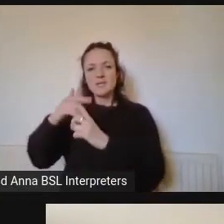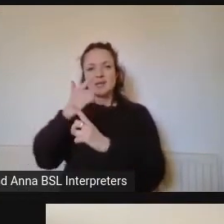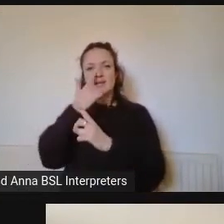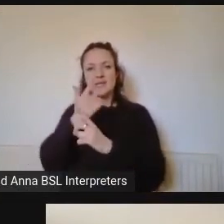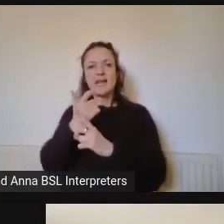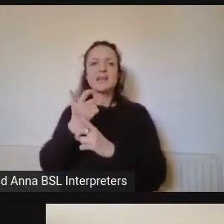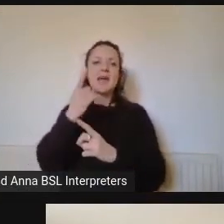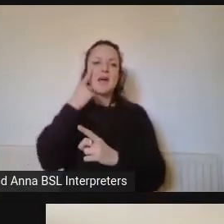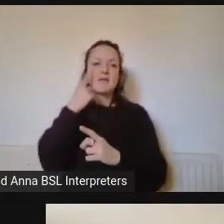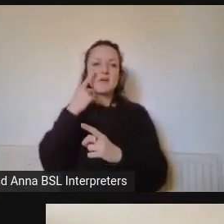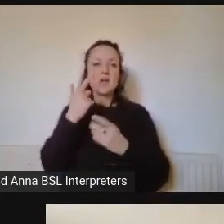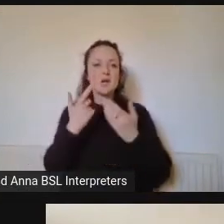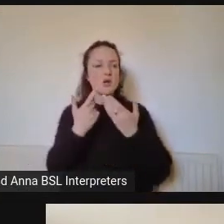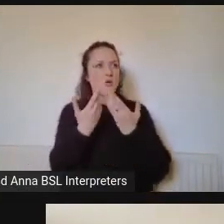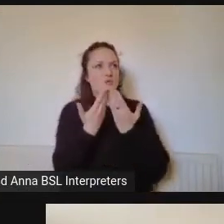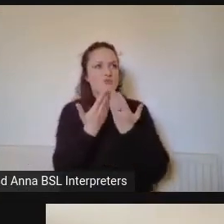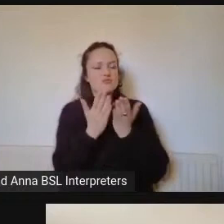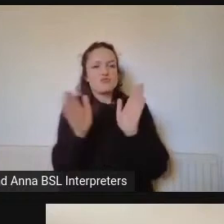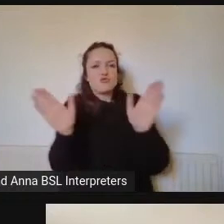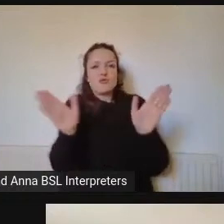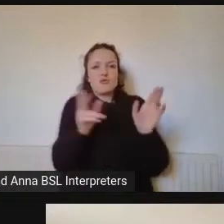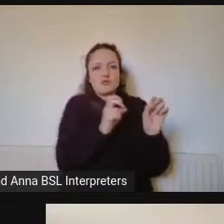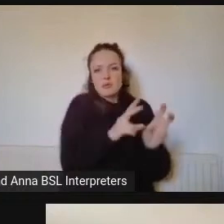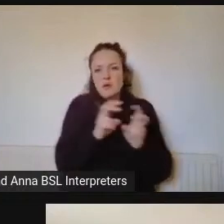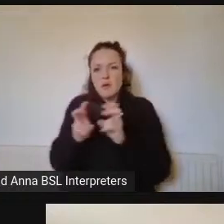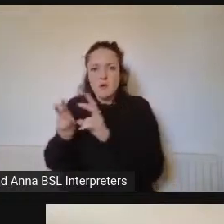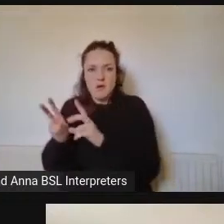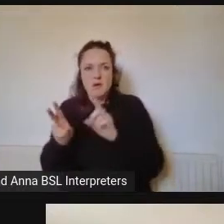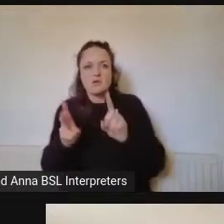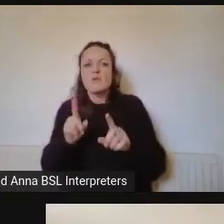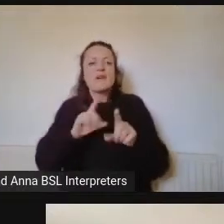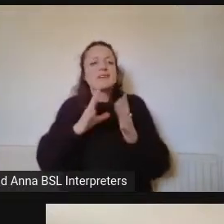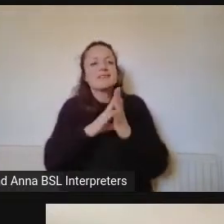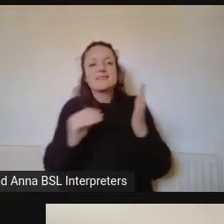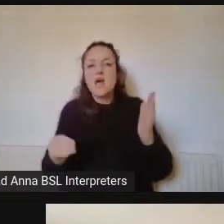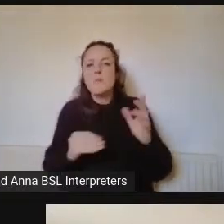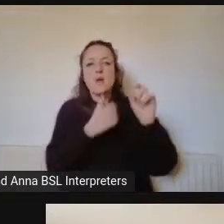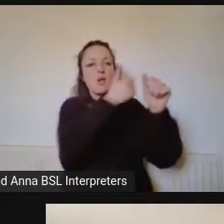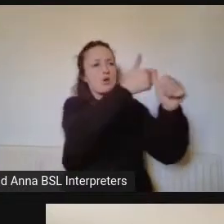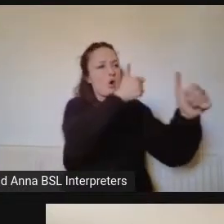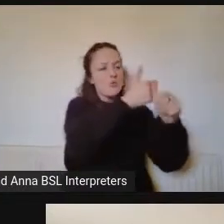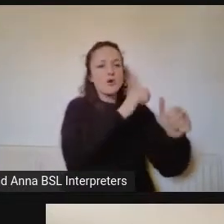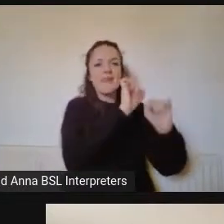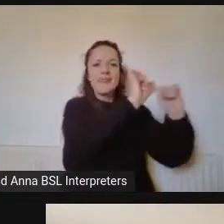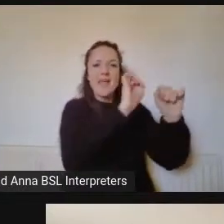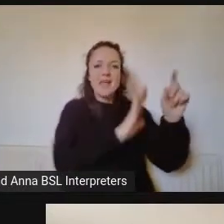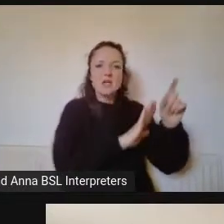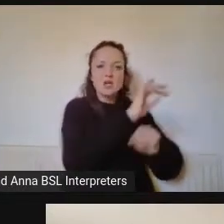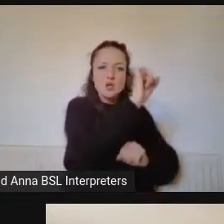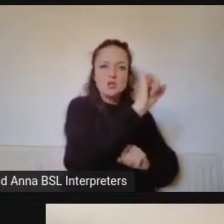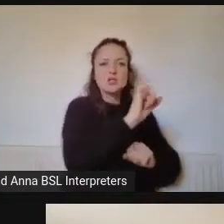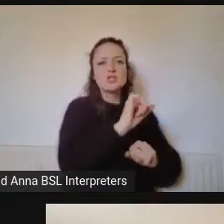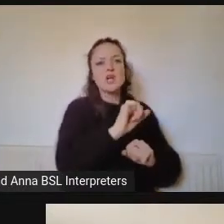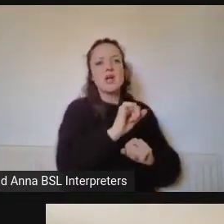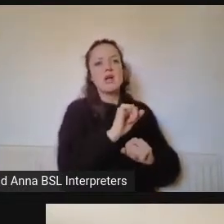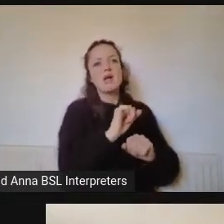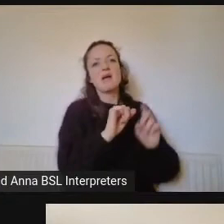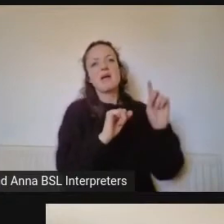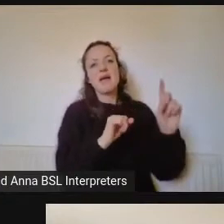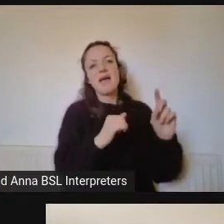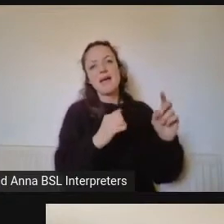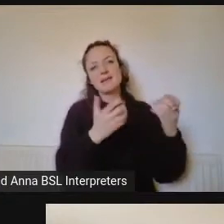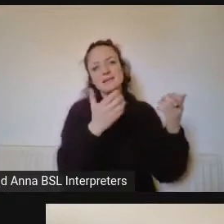which are either, you know, trying to change corporate culture or trying to change particular relationships with